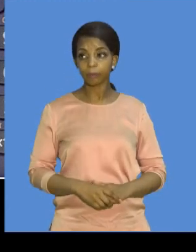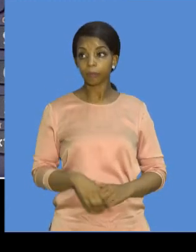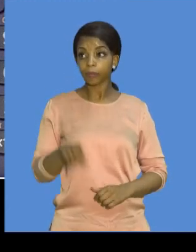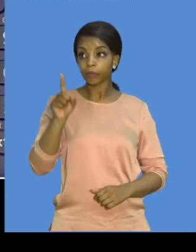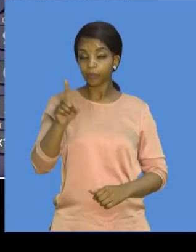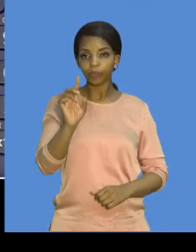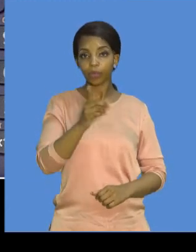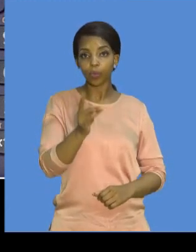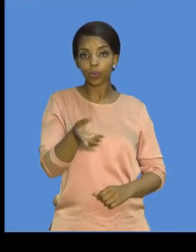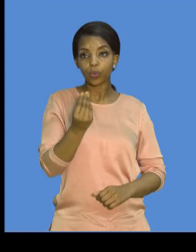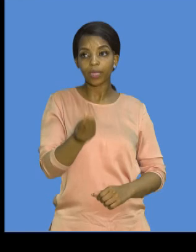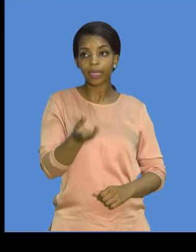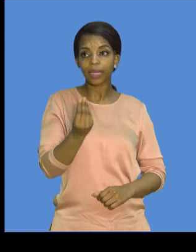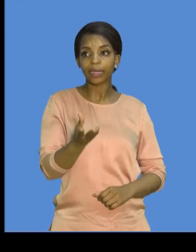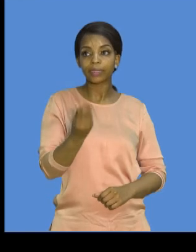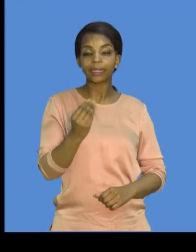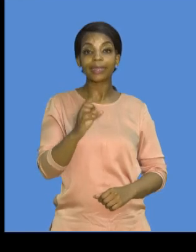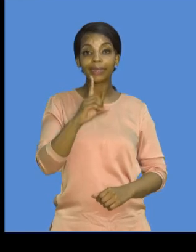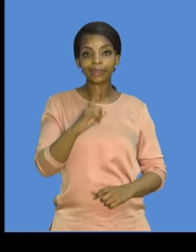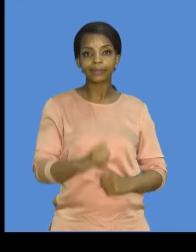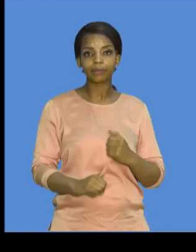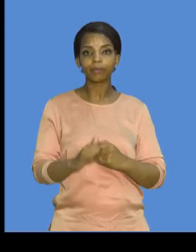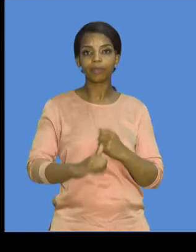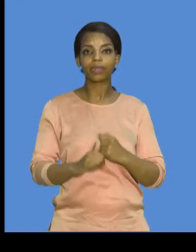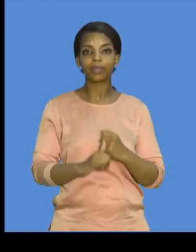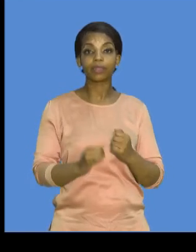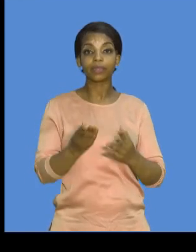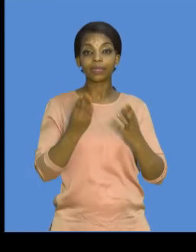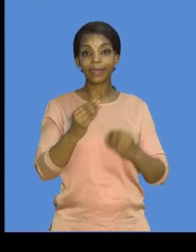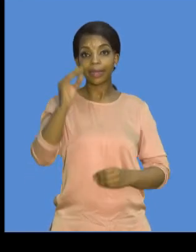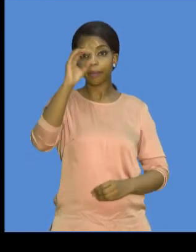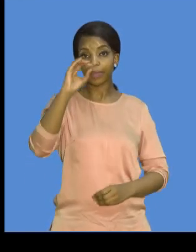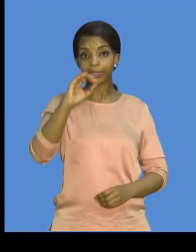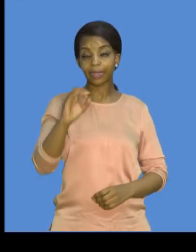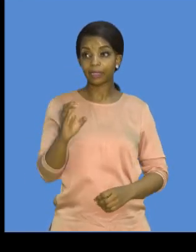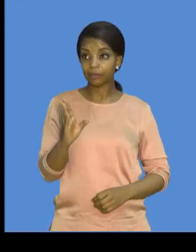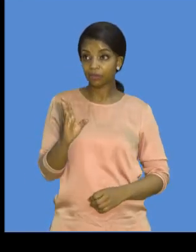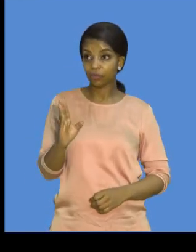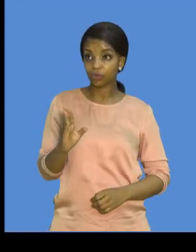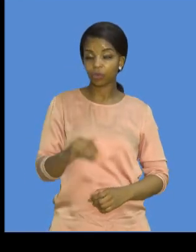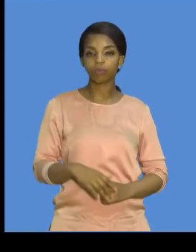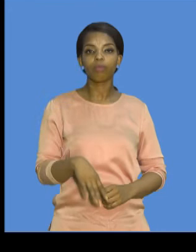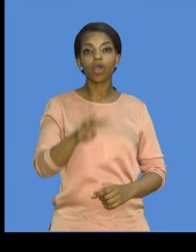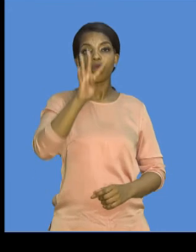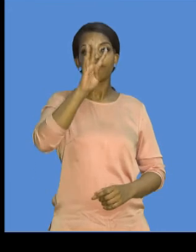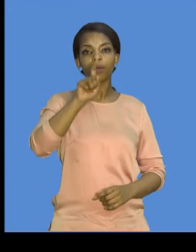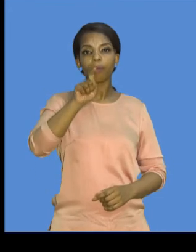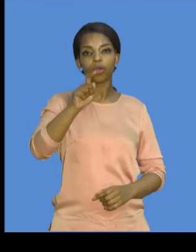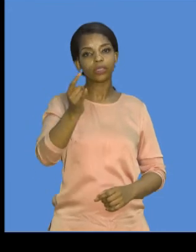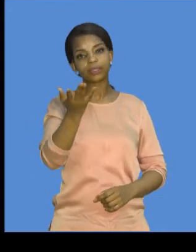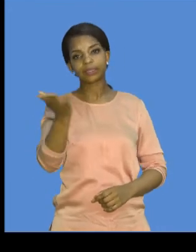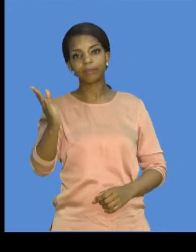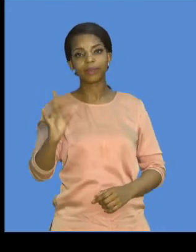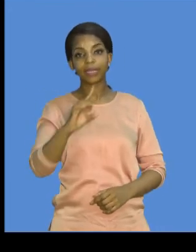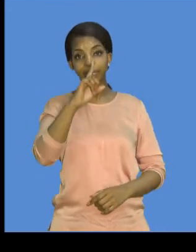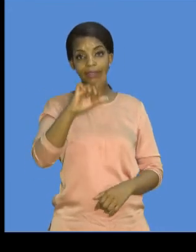get every month. So they will be getting an amount, a percentage of 4, a certain decimal there,